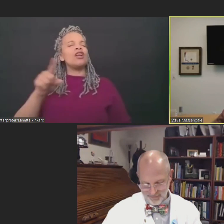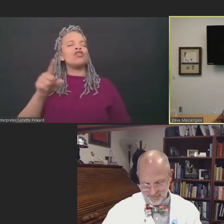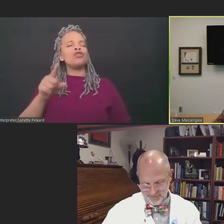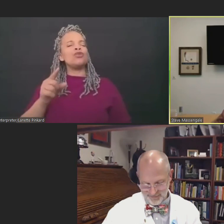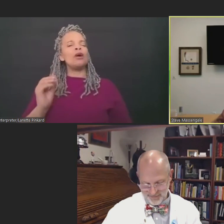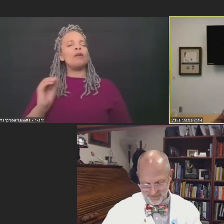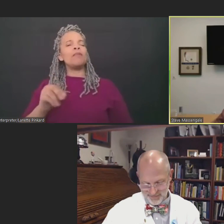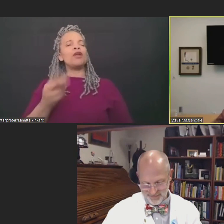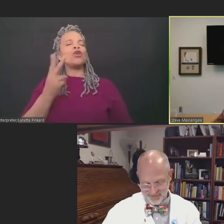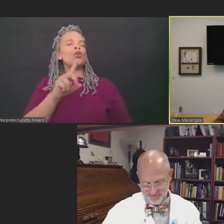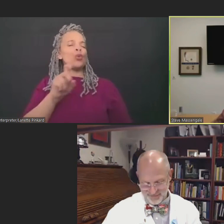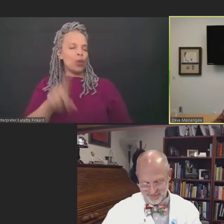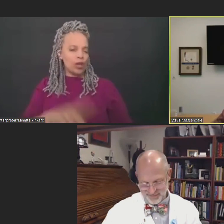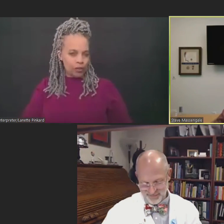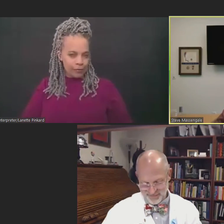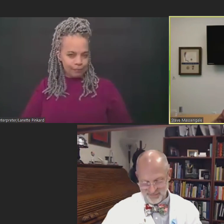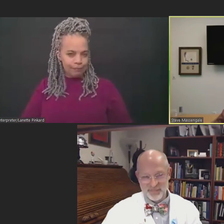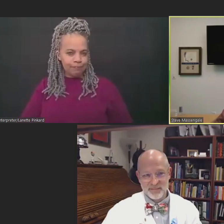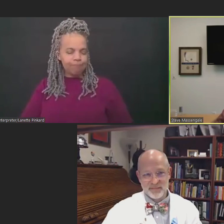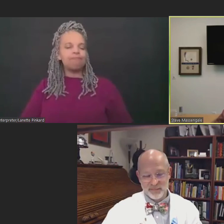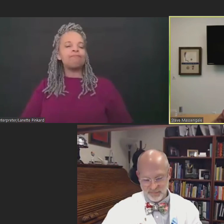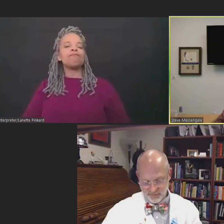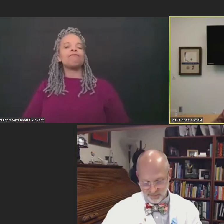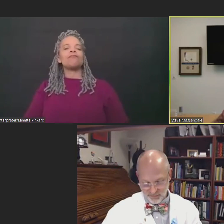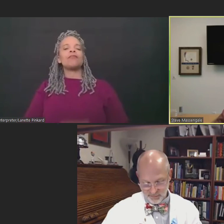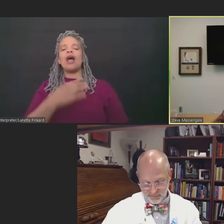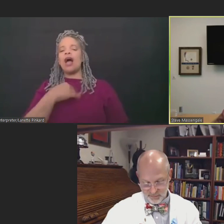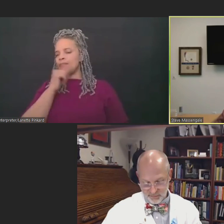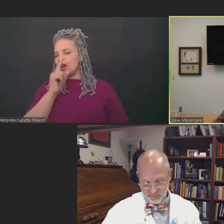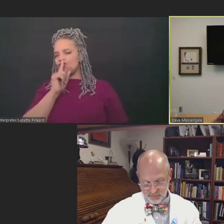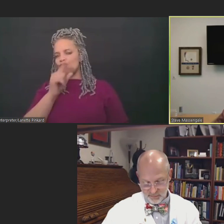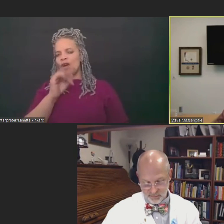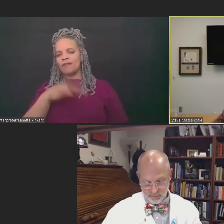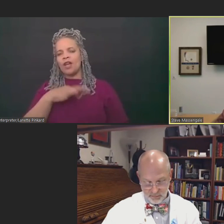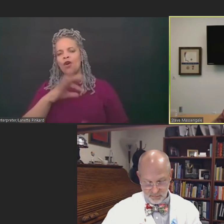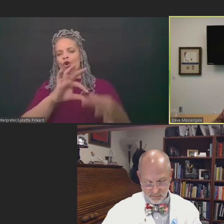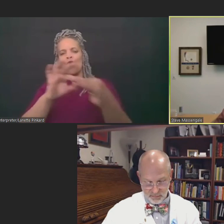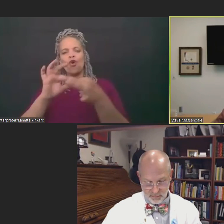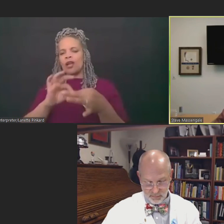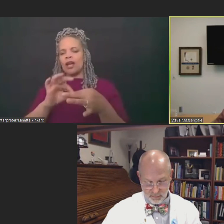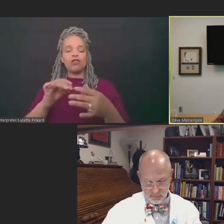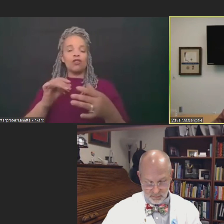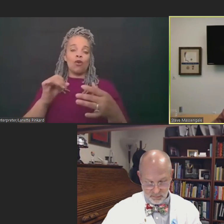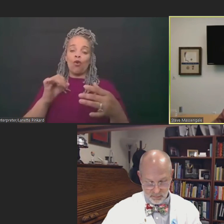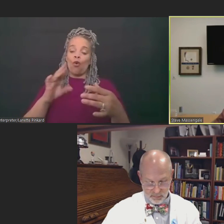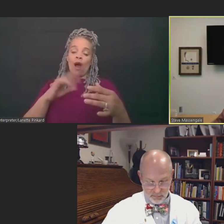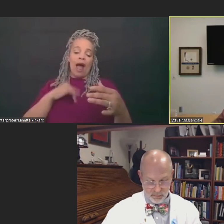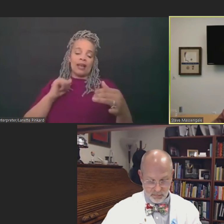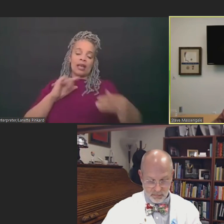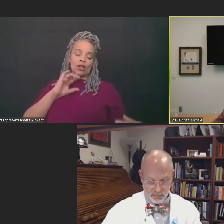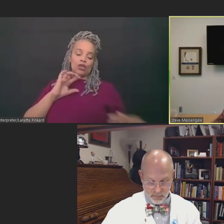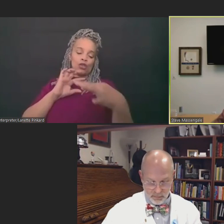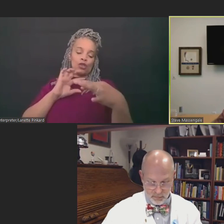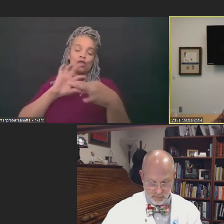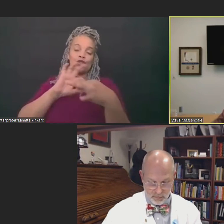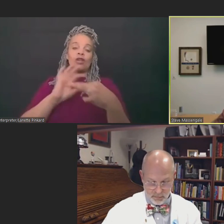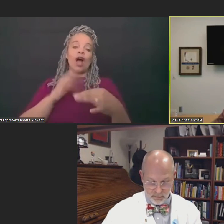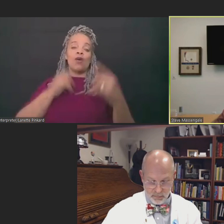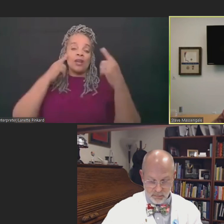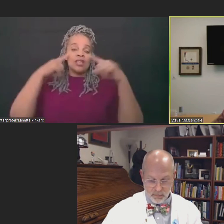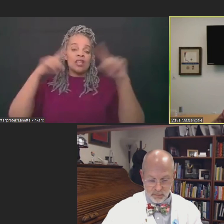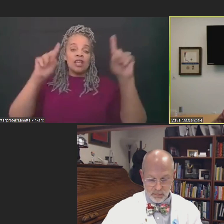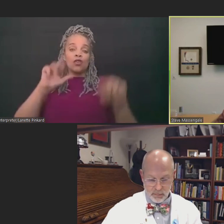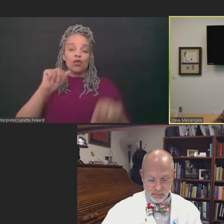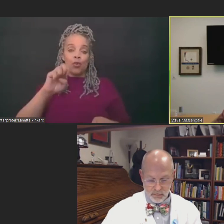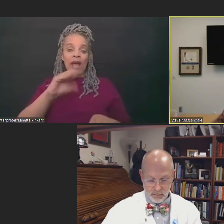Christy. I'm not sure there's a correlation, or I can't correlate This is our success rate at percentage